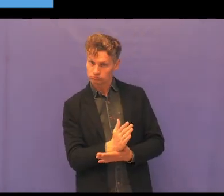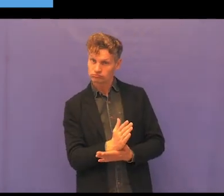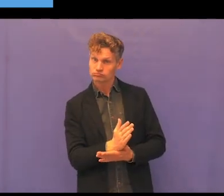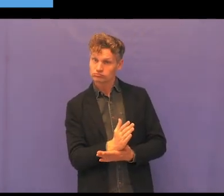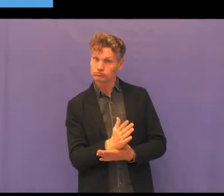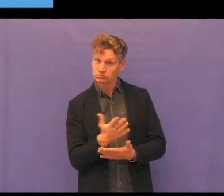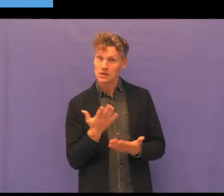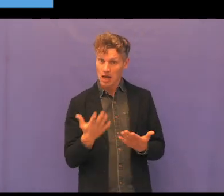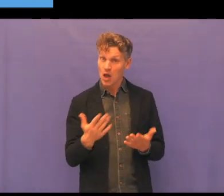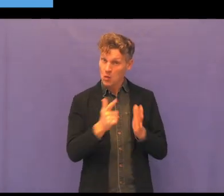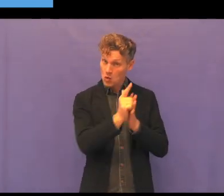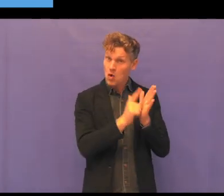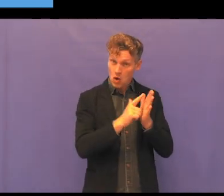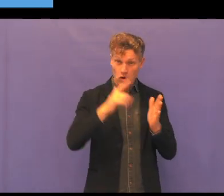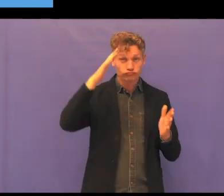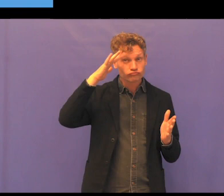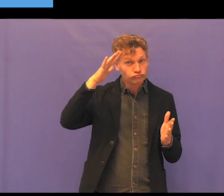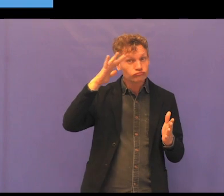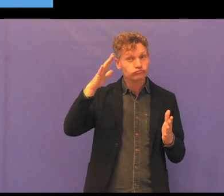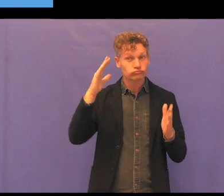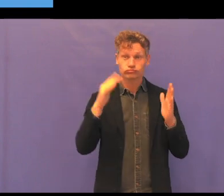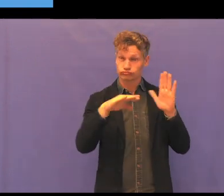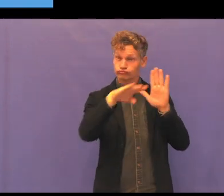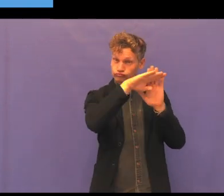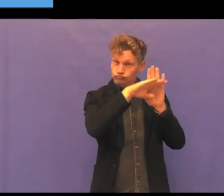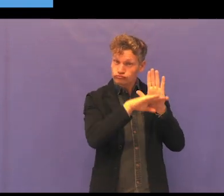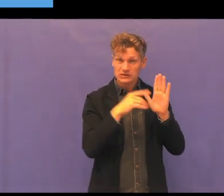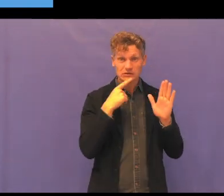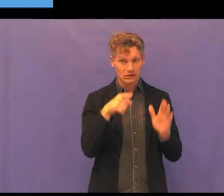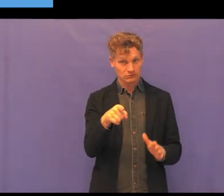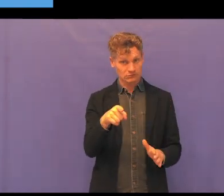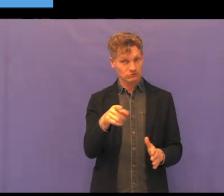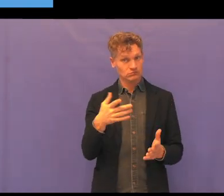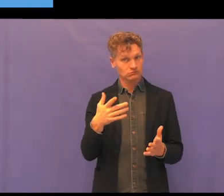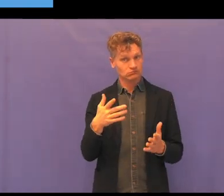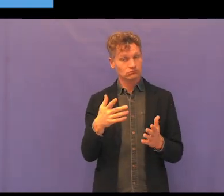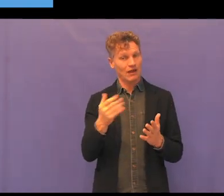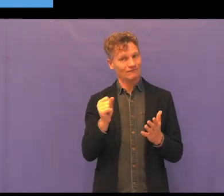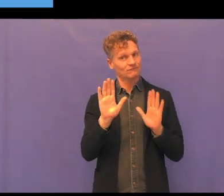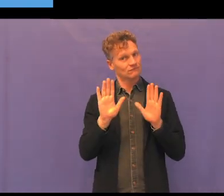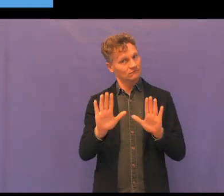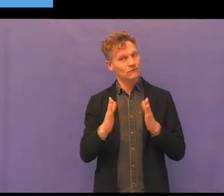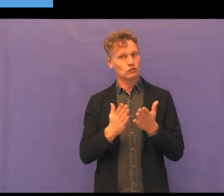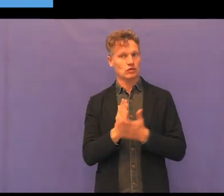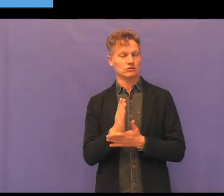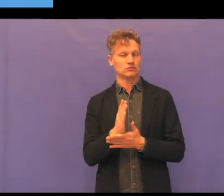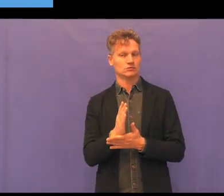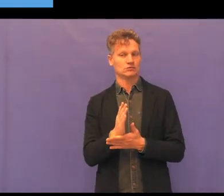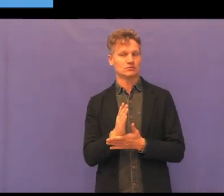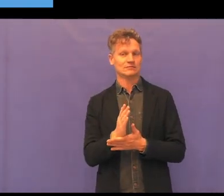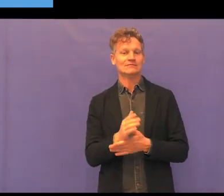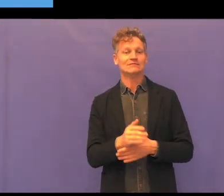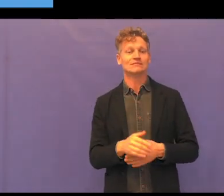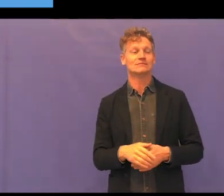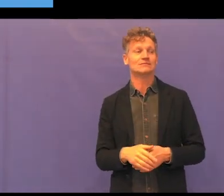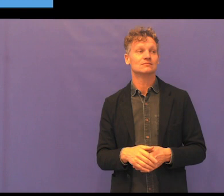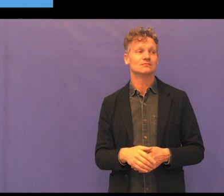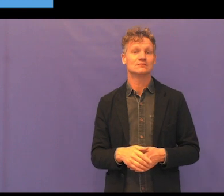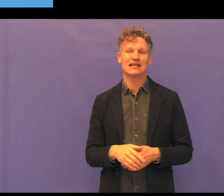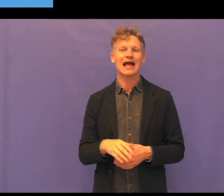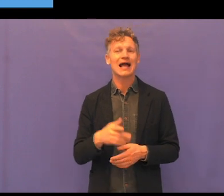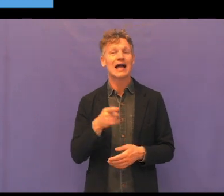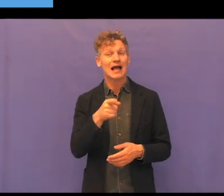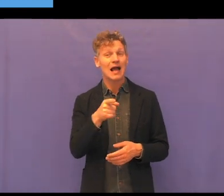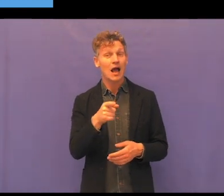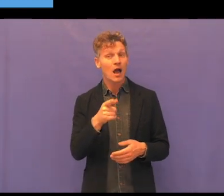ironically, is something that prevailed in certain areas of medieval canon law in Europe. What that